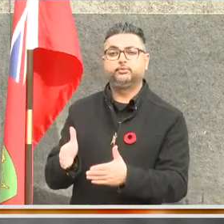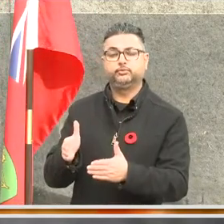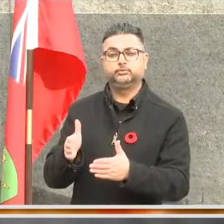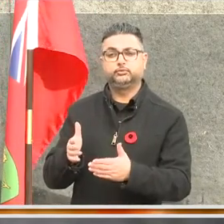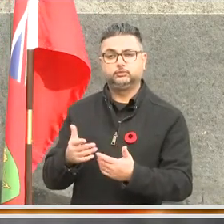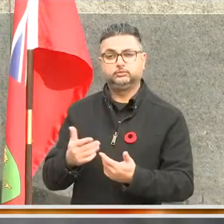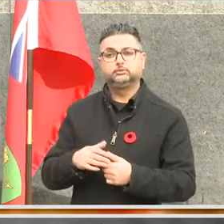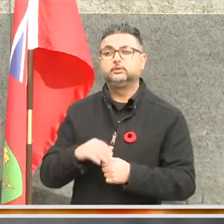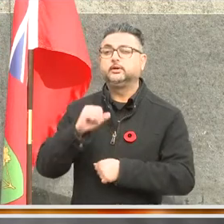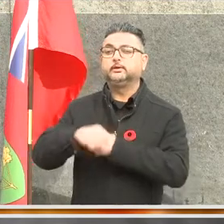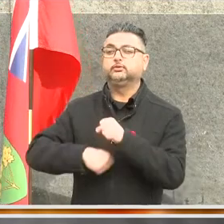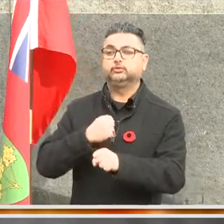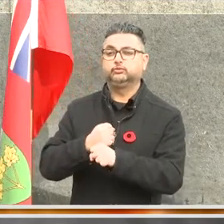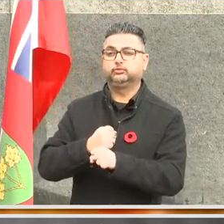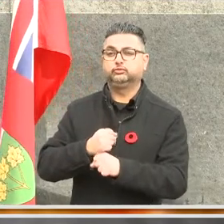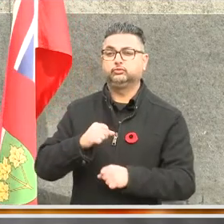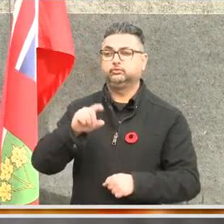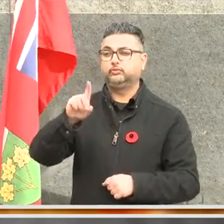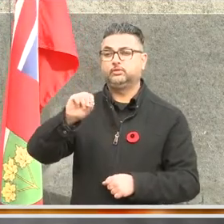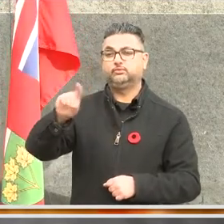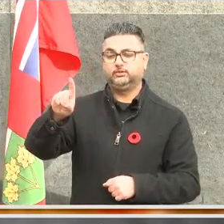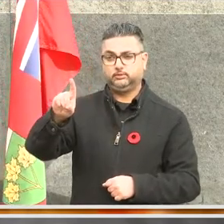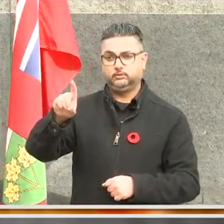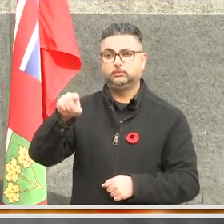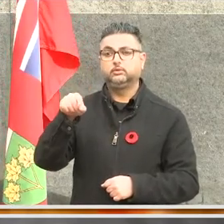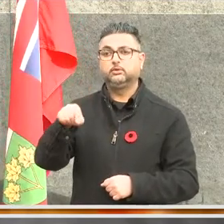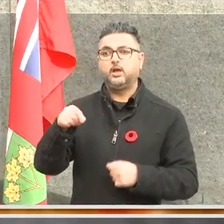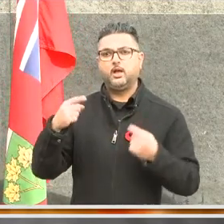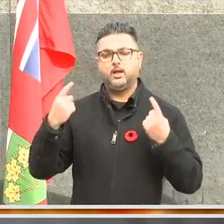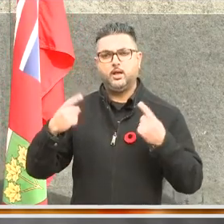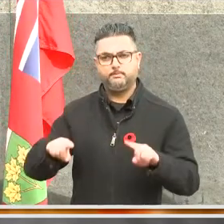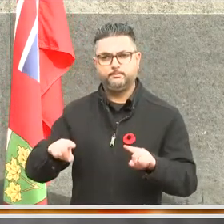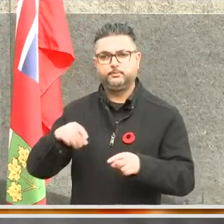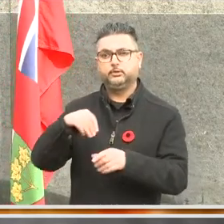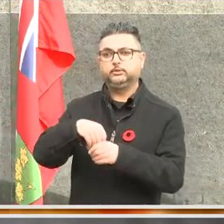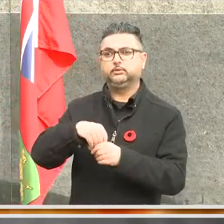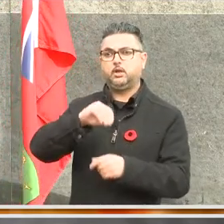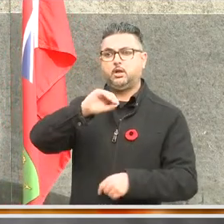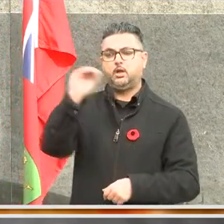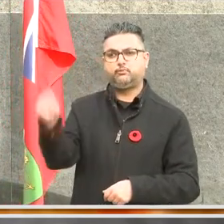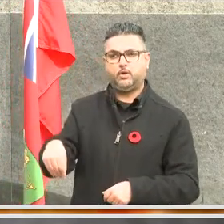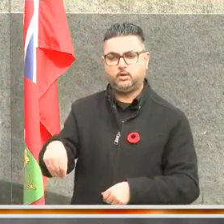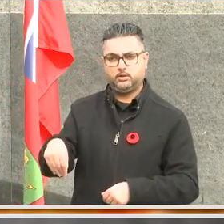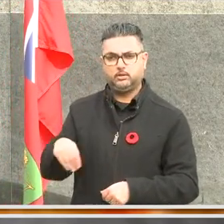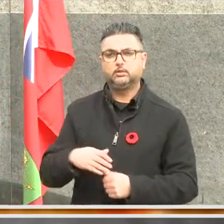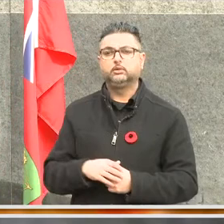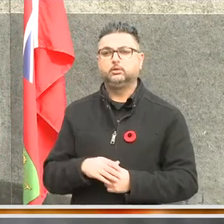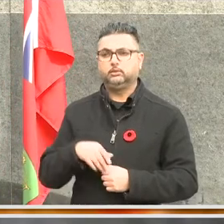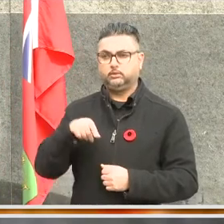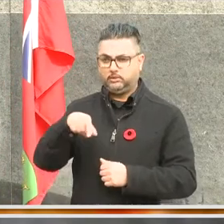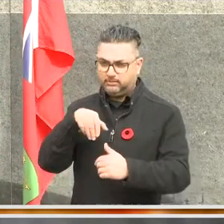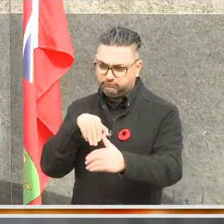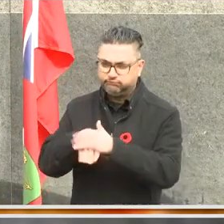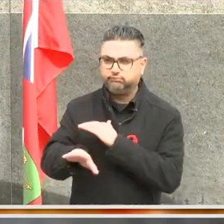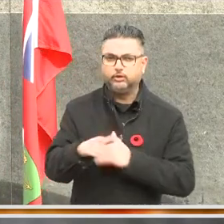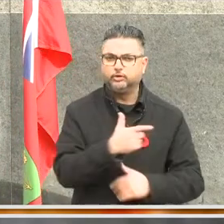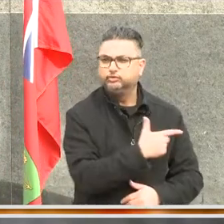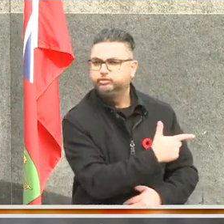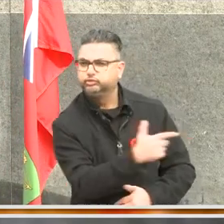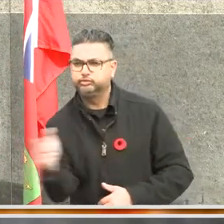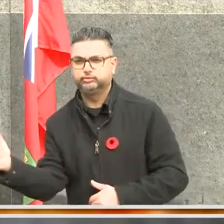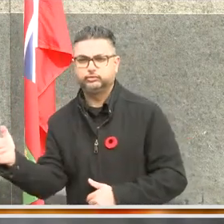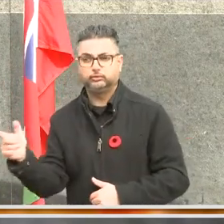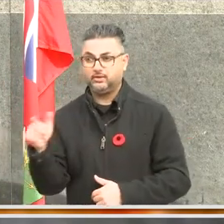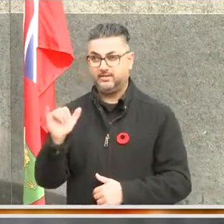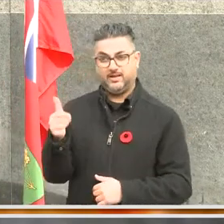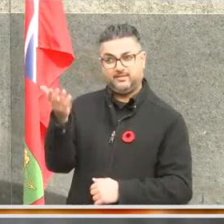suffered through a brutal home invasion in our nation's capital. Ernest Cote, just as he had done when he led a logistics in